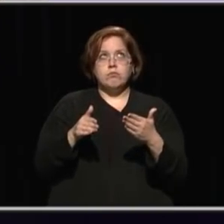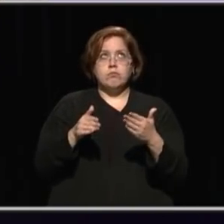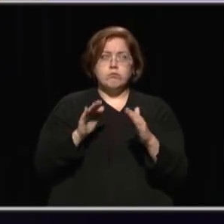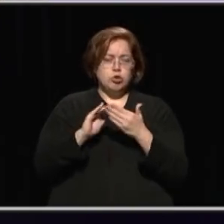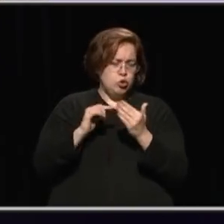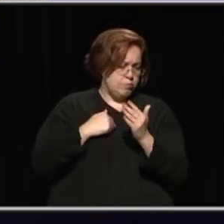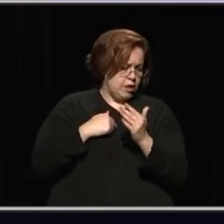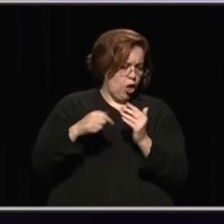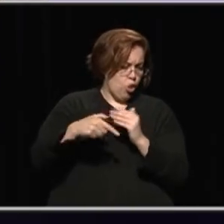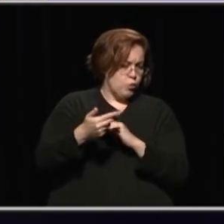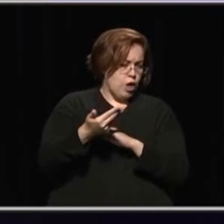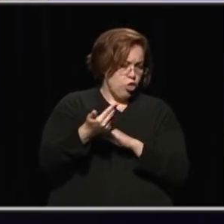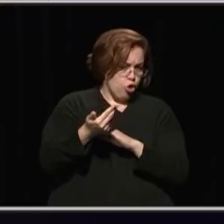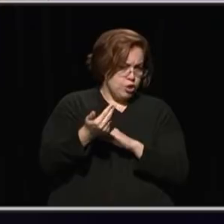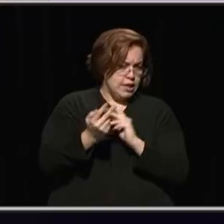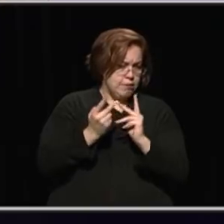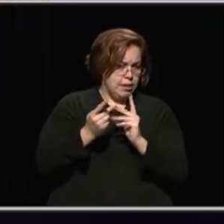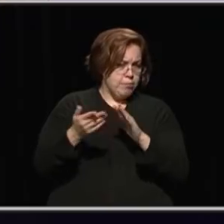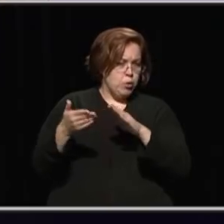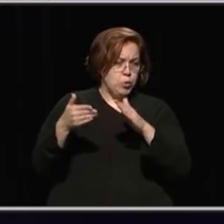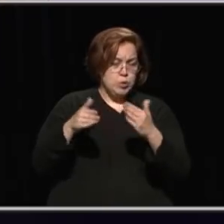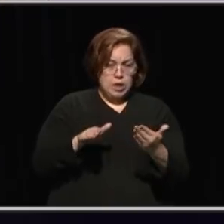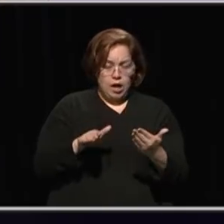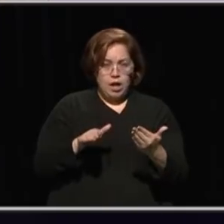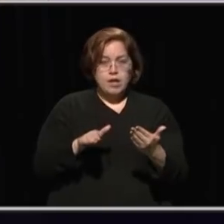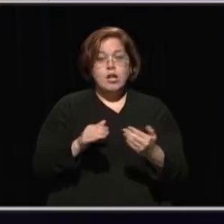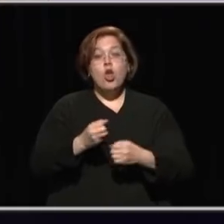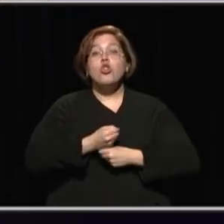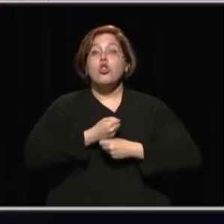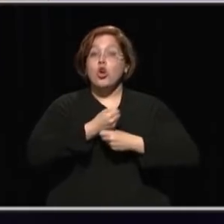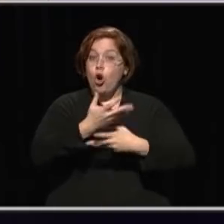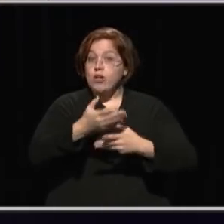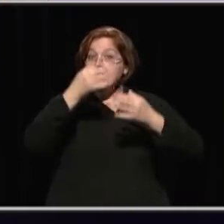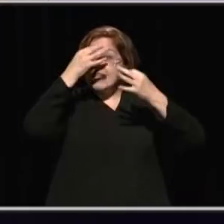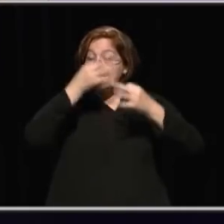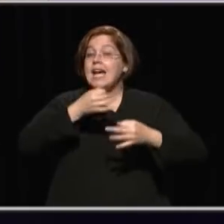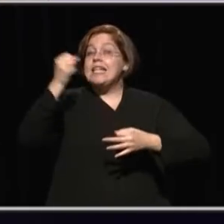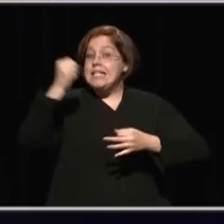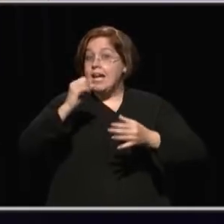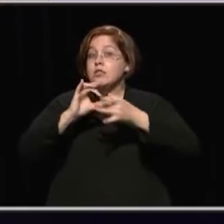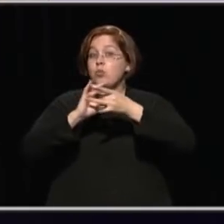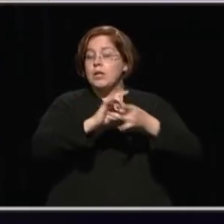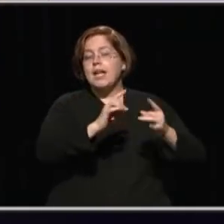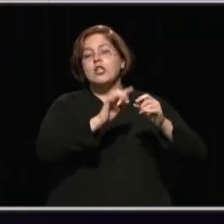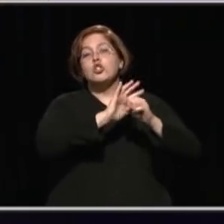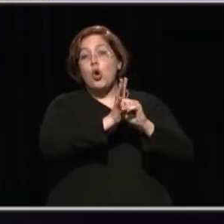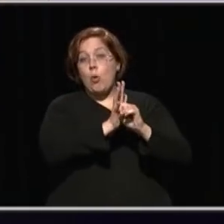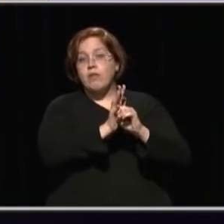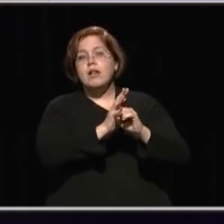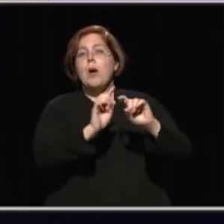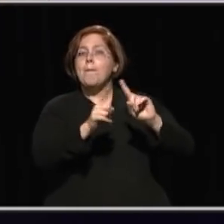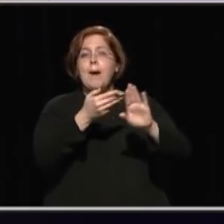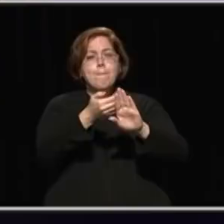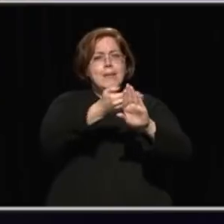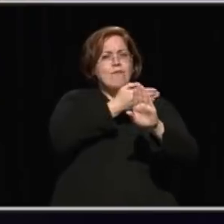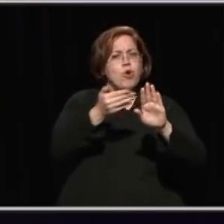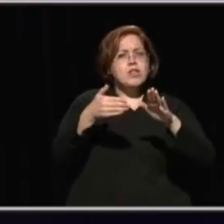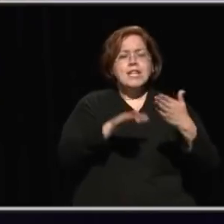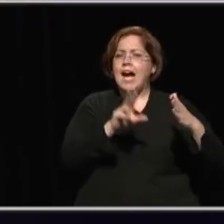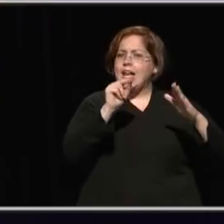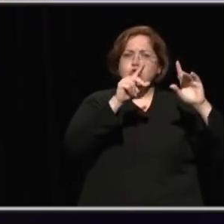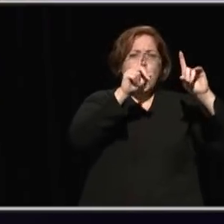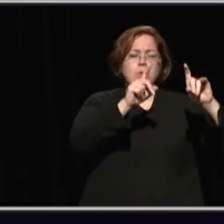of those 13 cases, the cause of death was determined COVID-19. But there were no tests, PCR